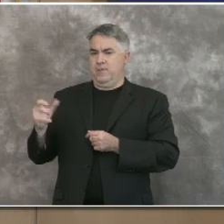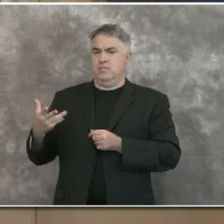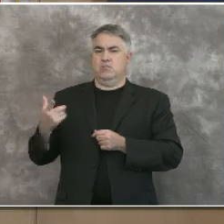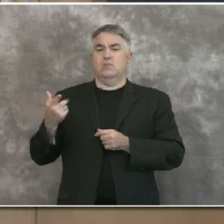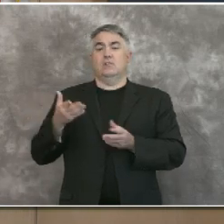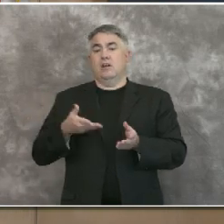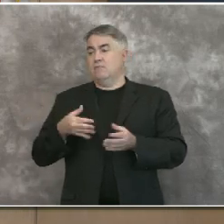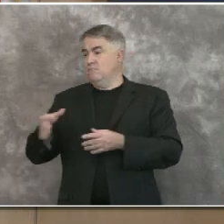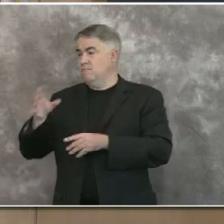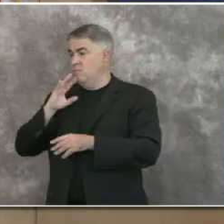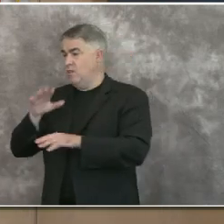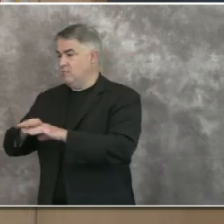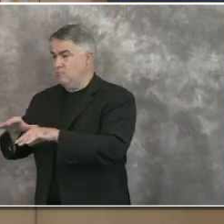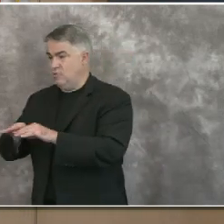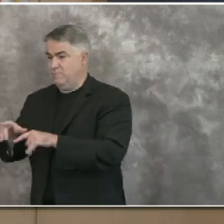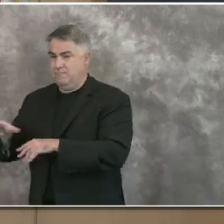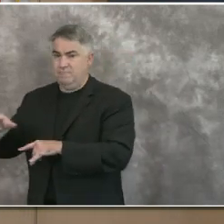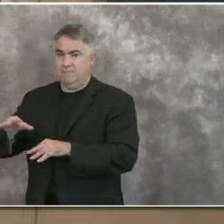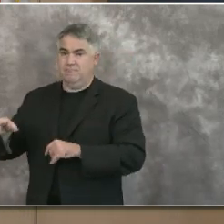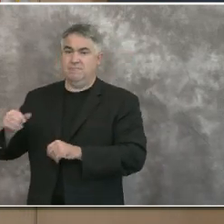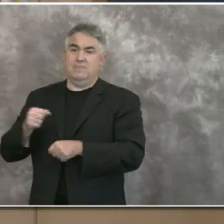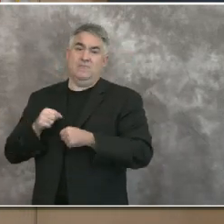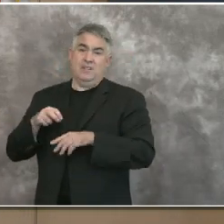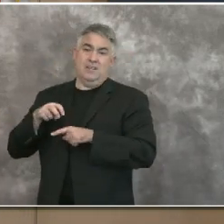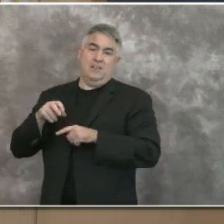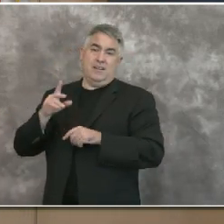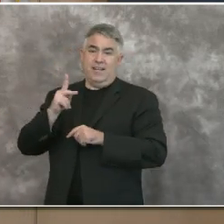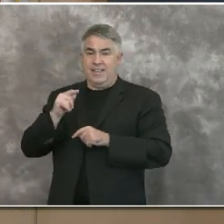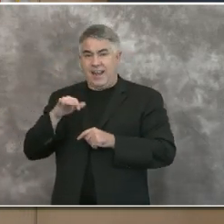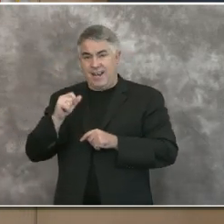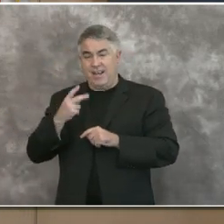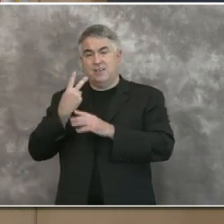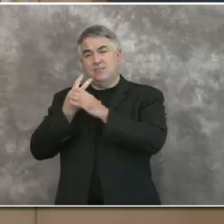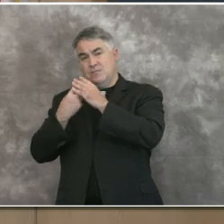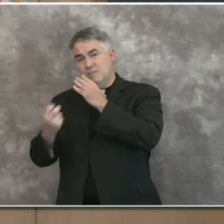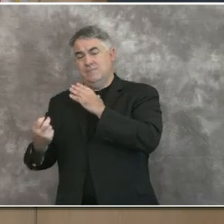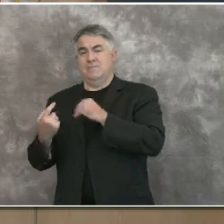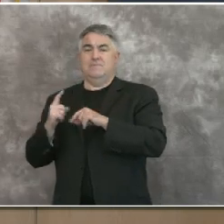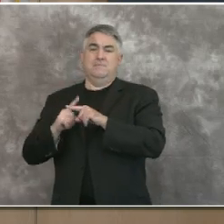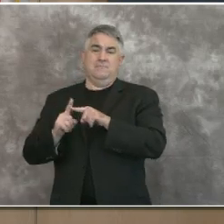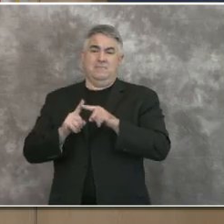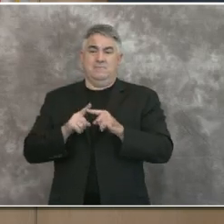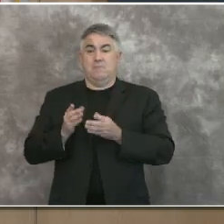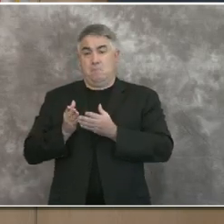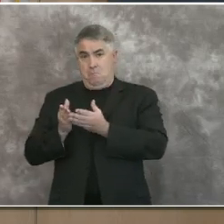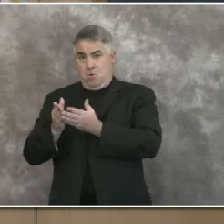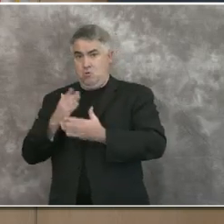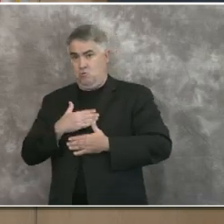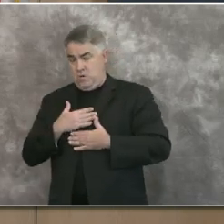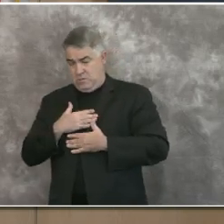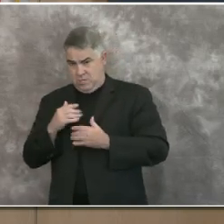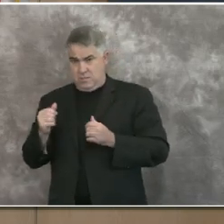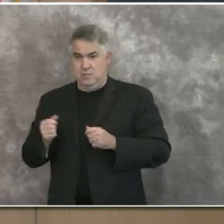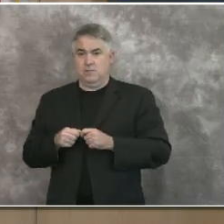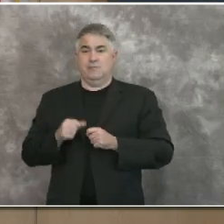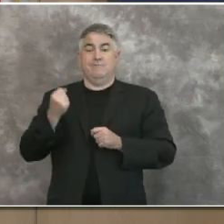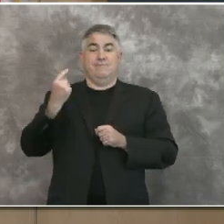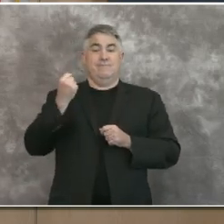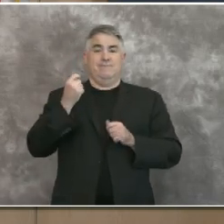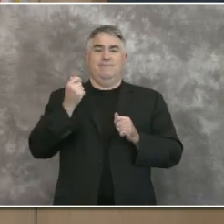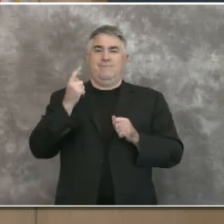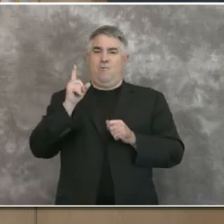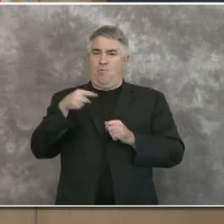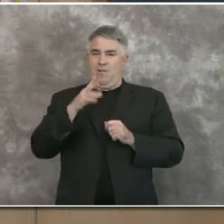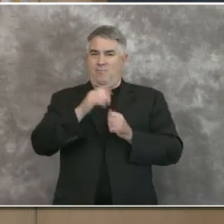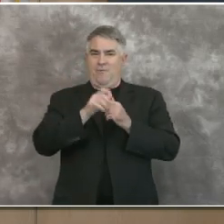surf, paddleboard, kayak, snorkel, recreational boating in our ocean, bays, and lakes, but again, only with members of your own household.